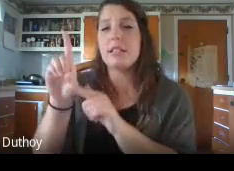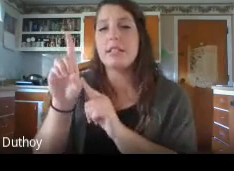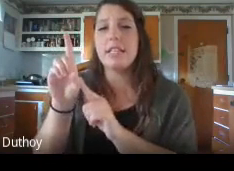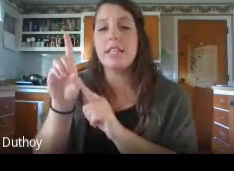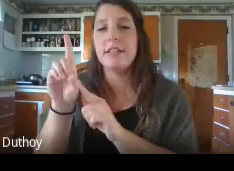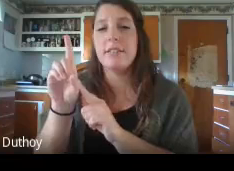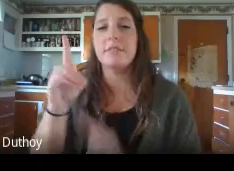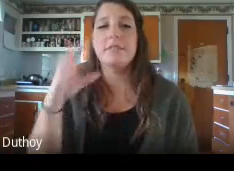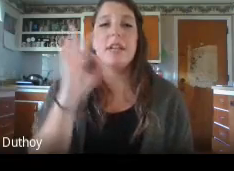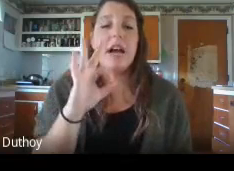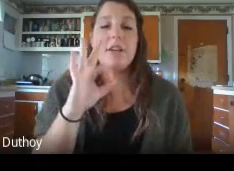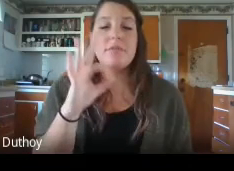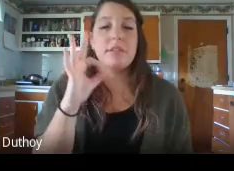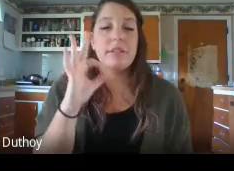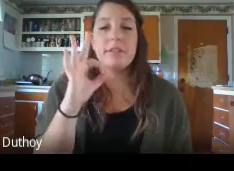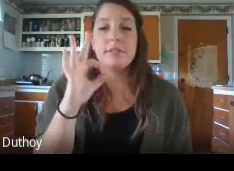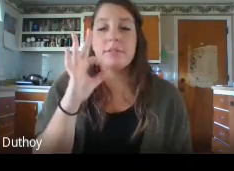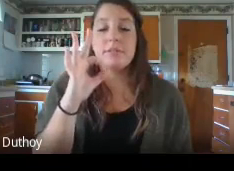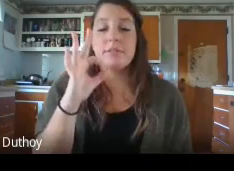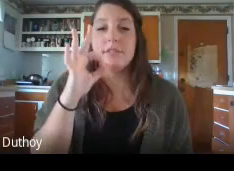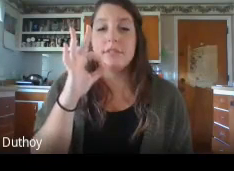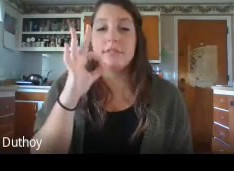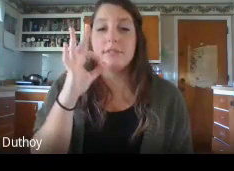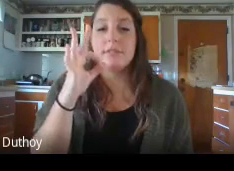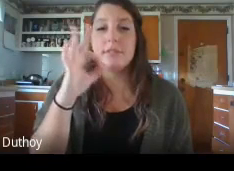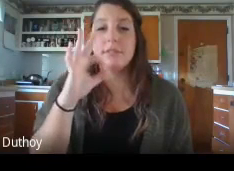looks like the letter D. F,